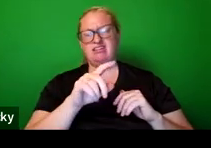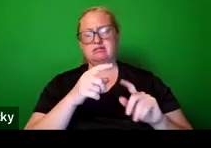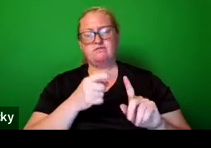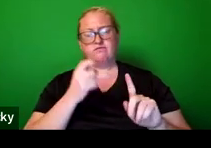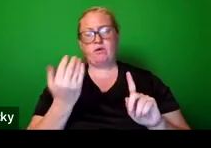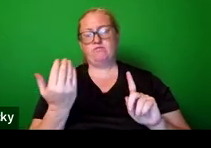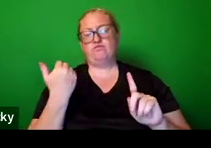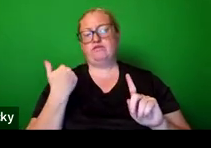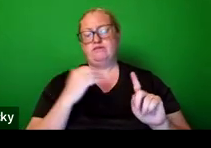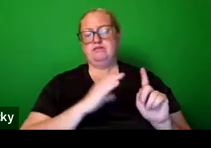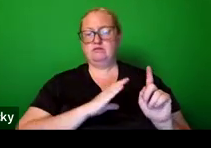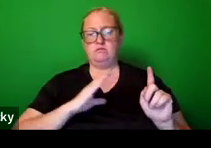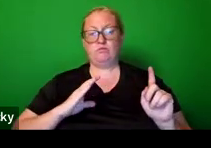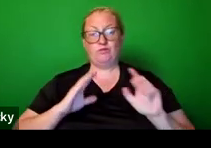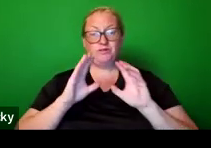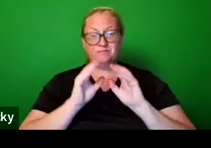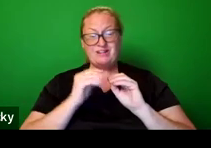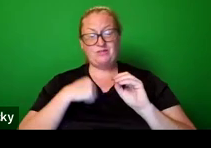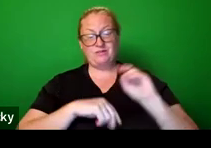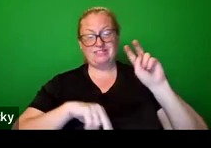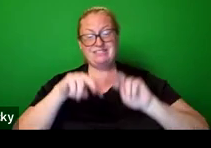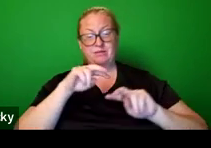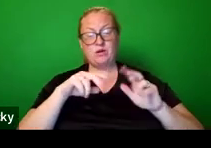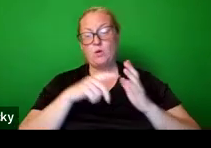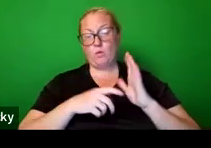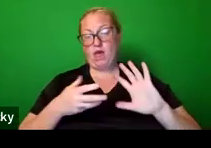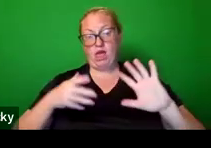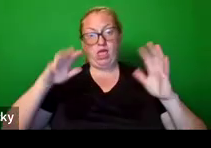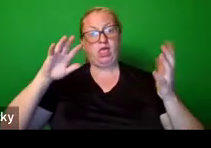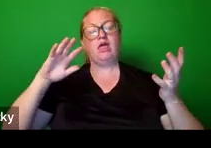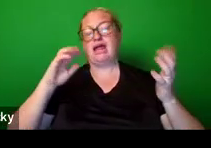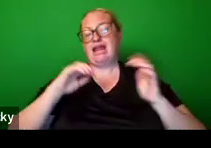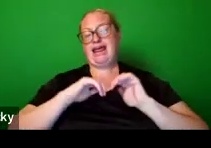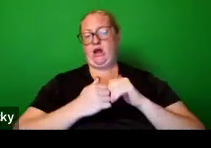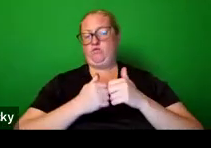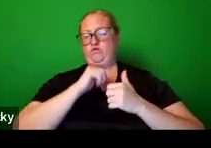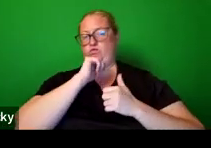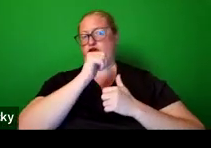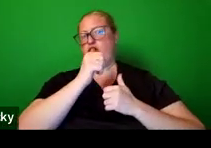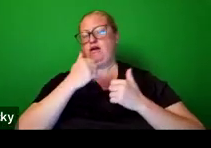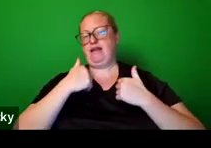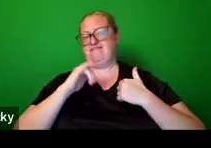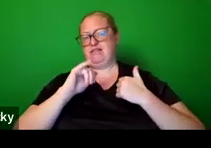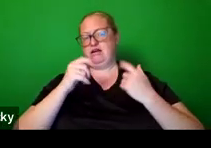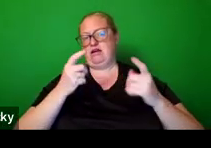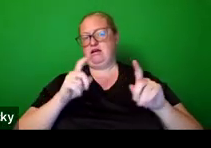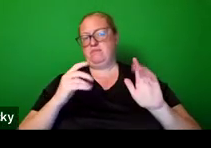at what went wrong and how to not do that again. So I wanted to